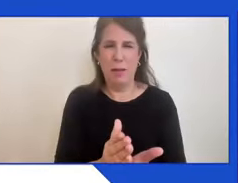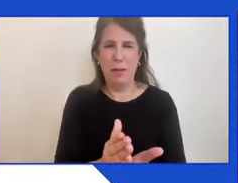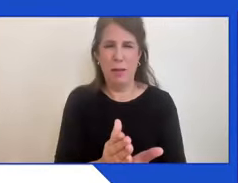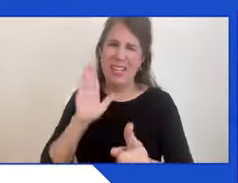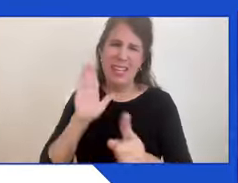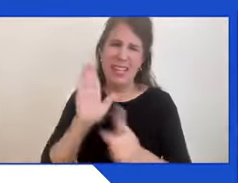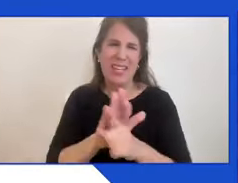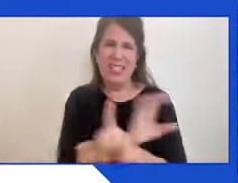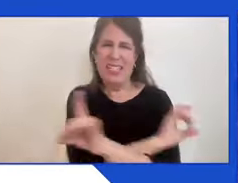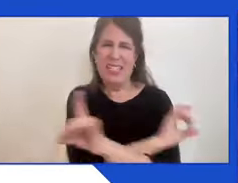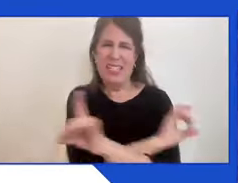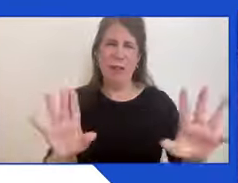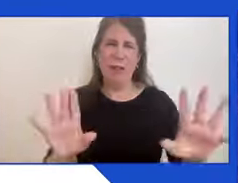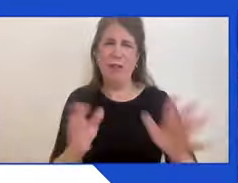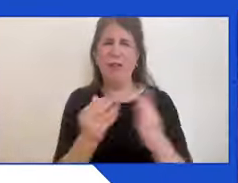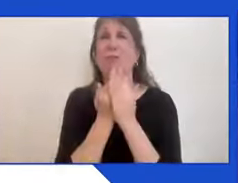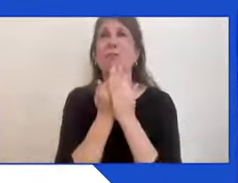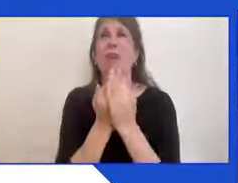I pray that.